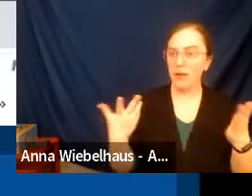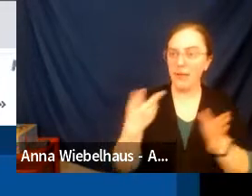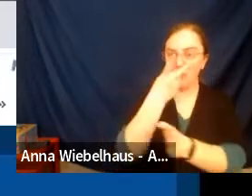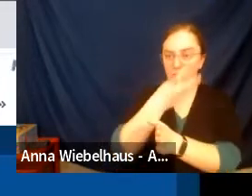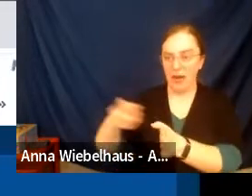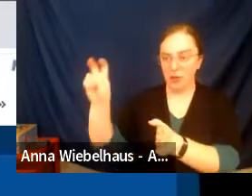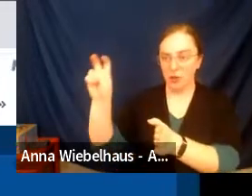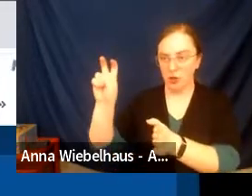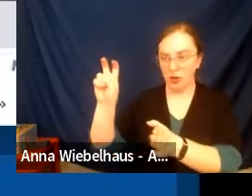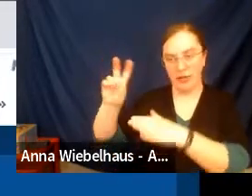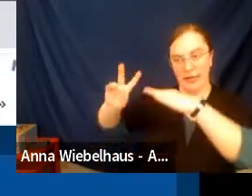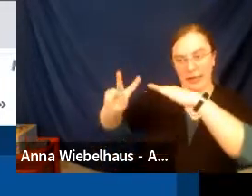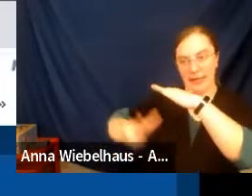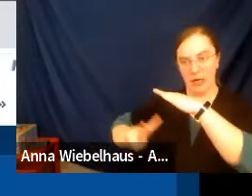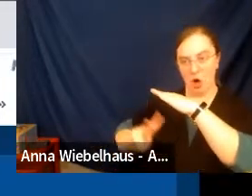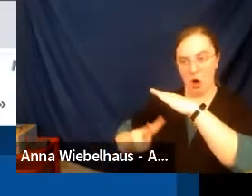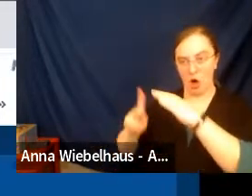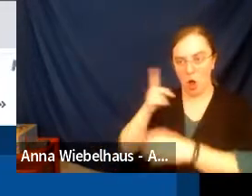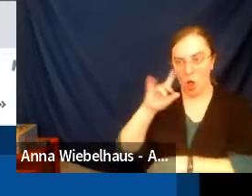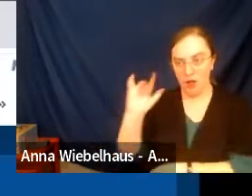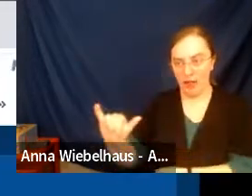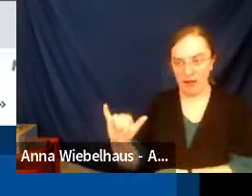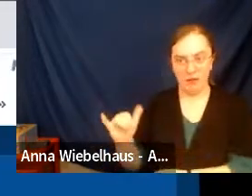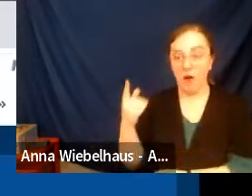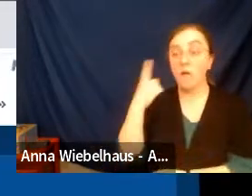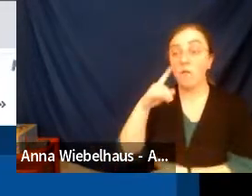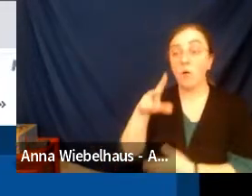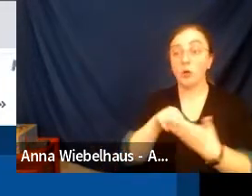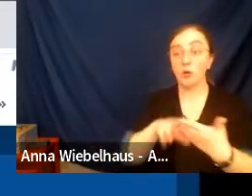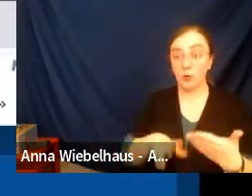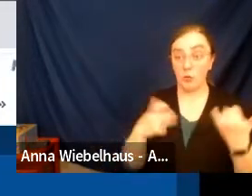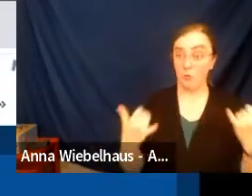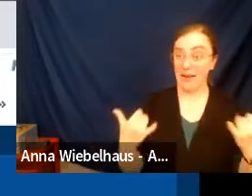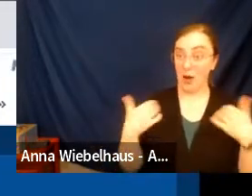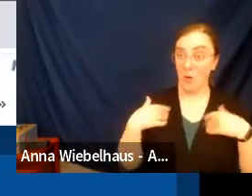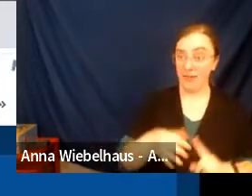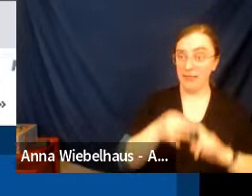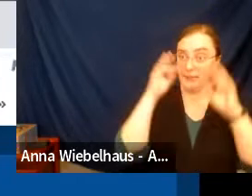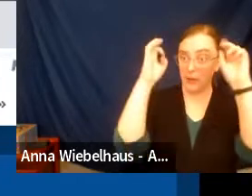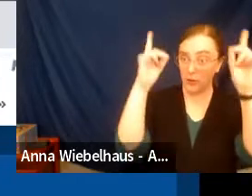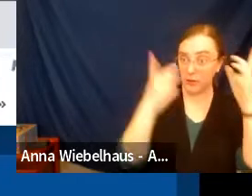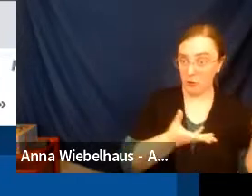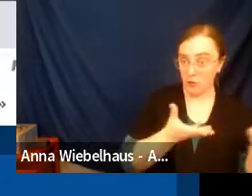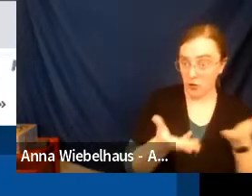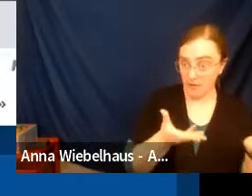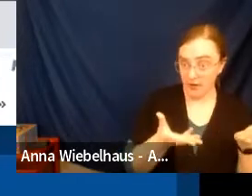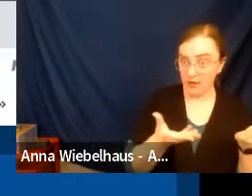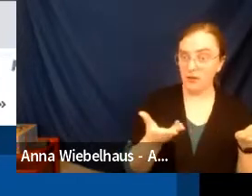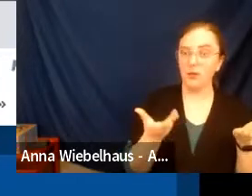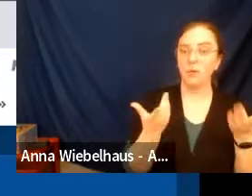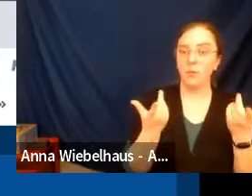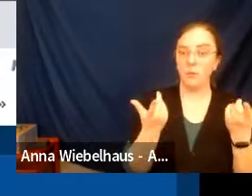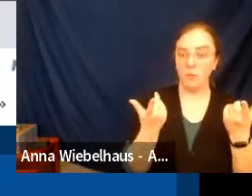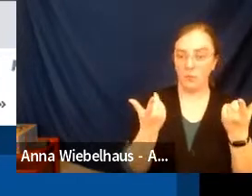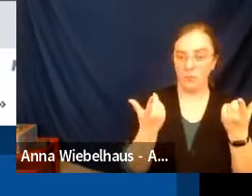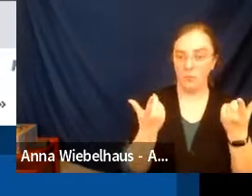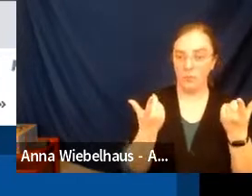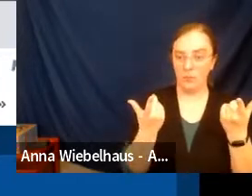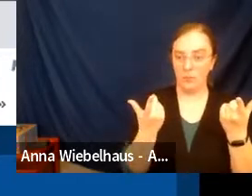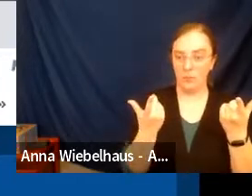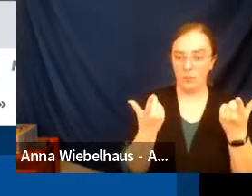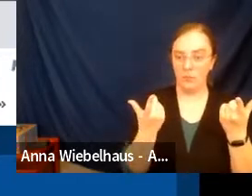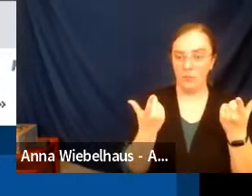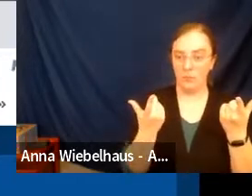to kindergarten for families who have special education services. We hope to answer any questions that you have, partner with